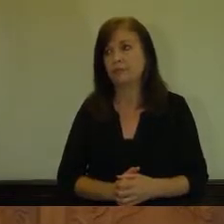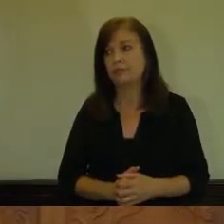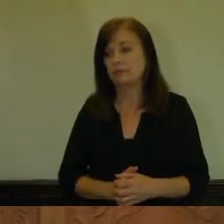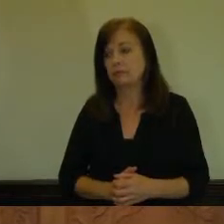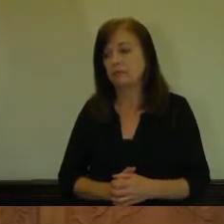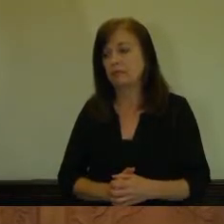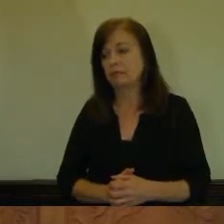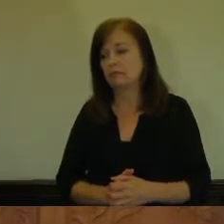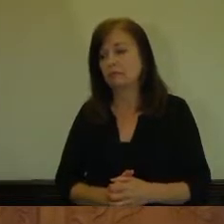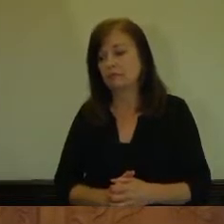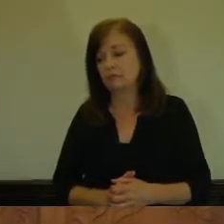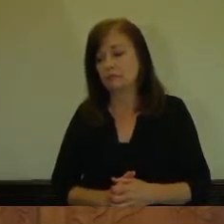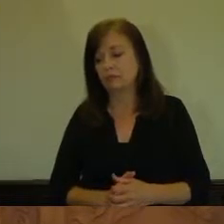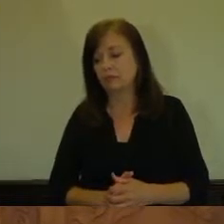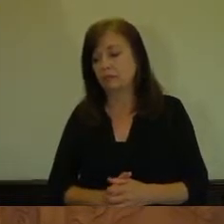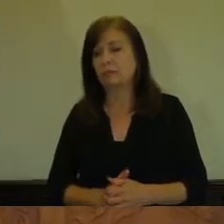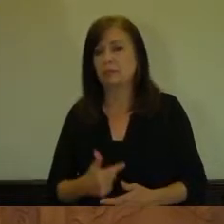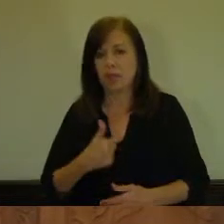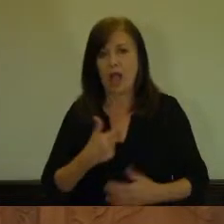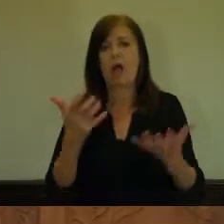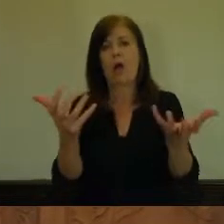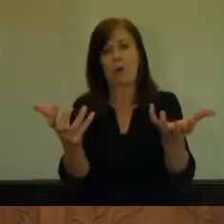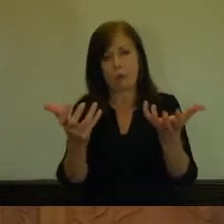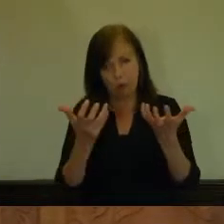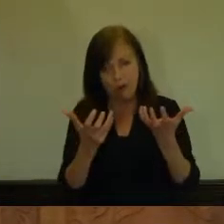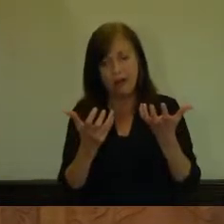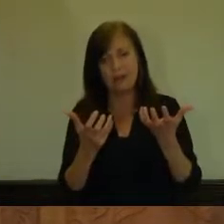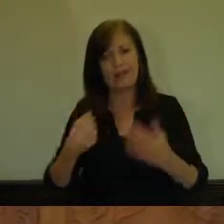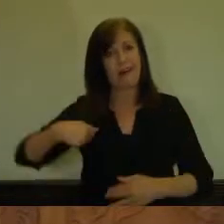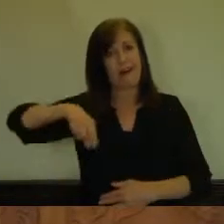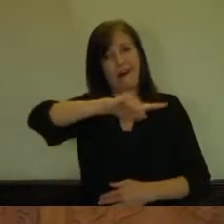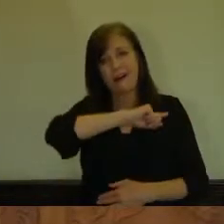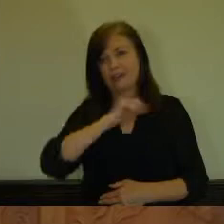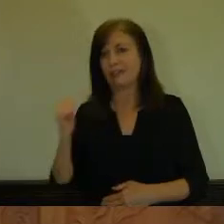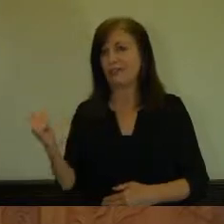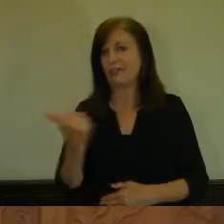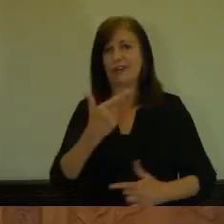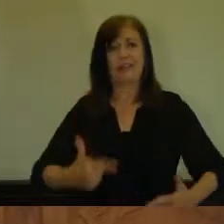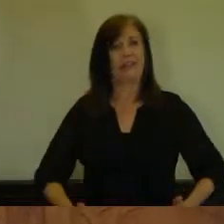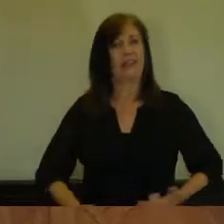But I want us to live.